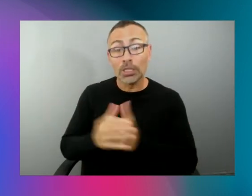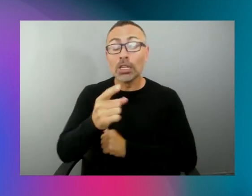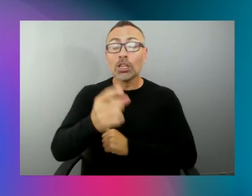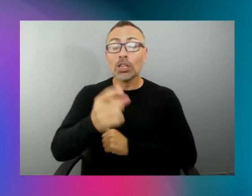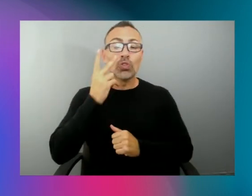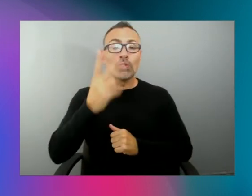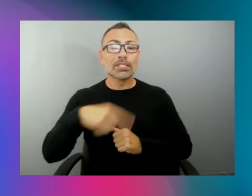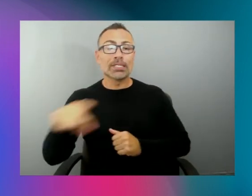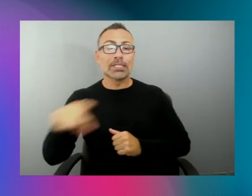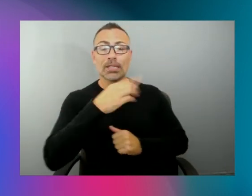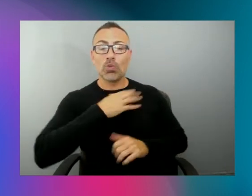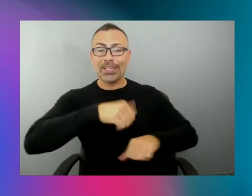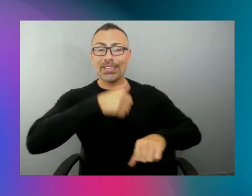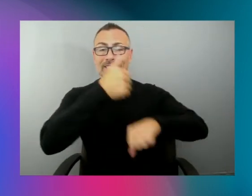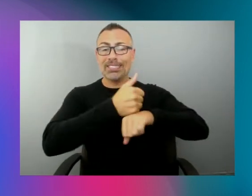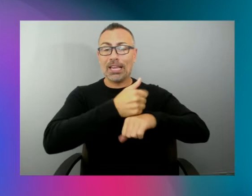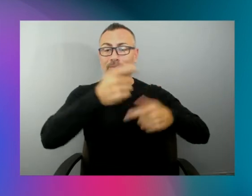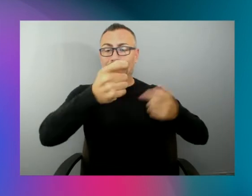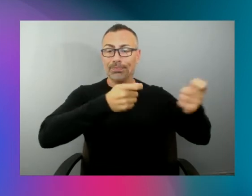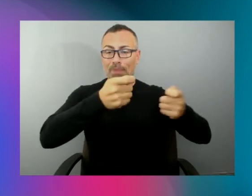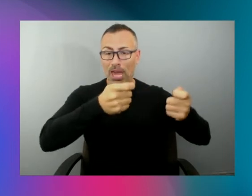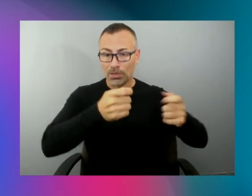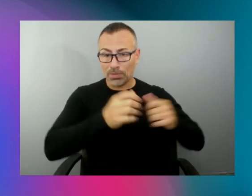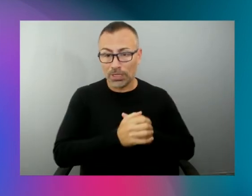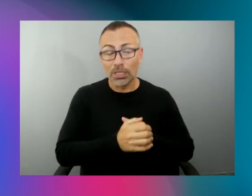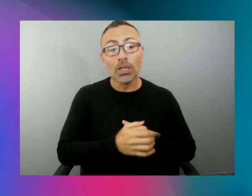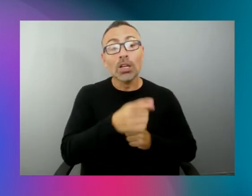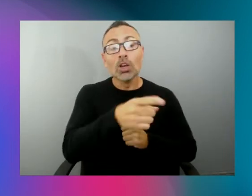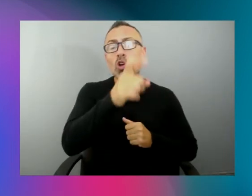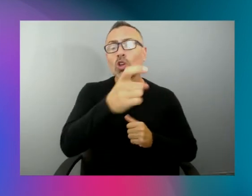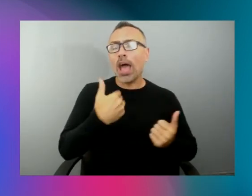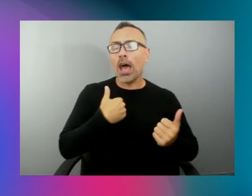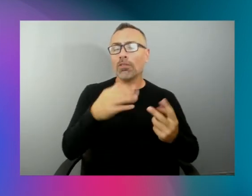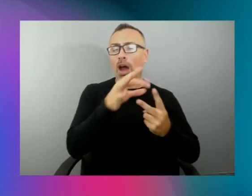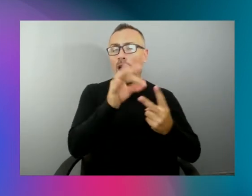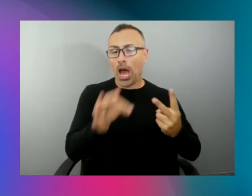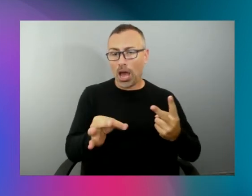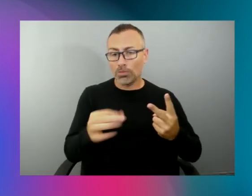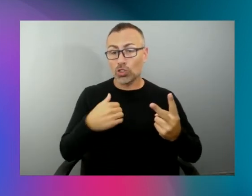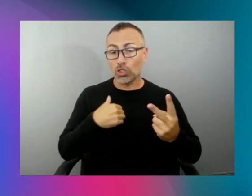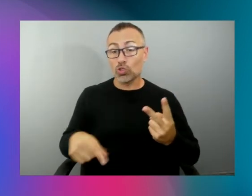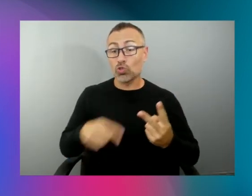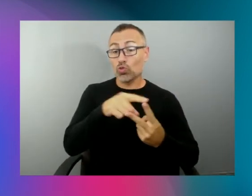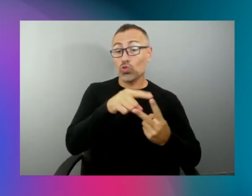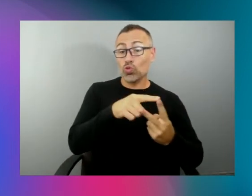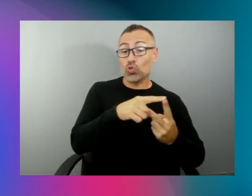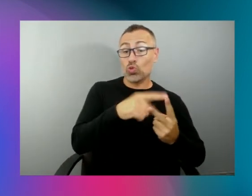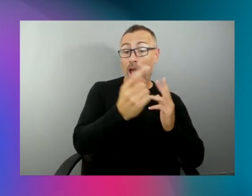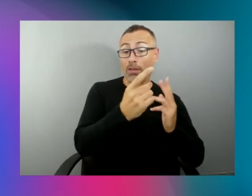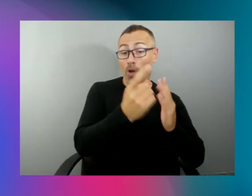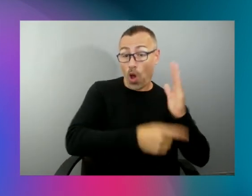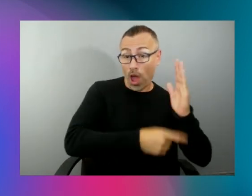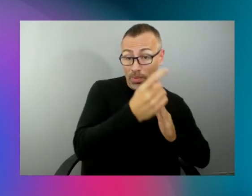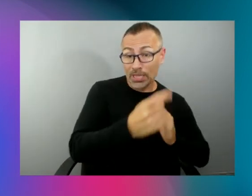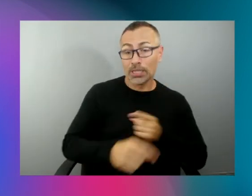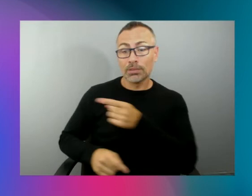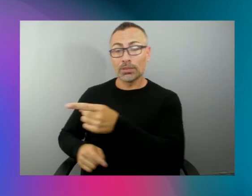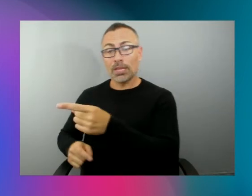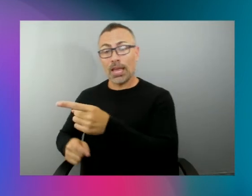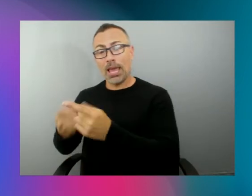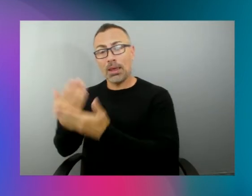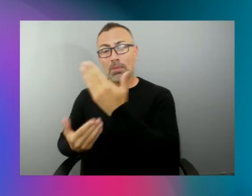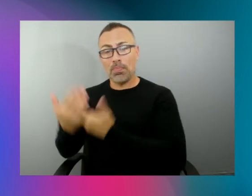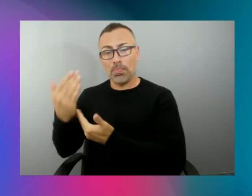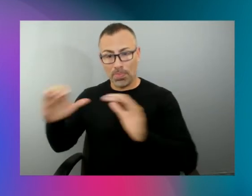remediation, here, this is the option I was talking about. You have two options here, automation remediation and manual remediation. And here it is telling, this is the